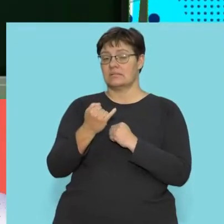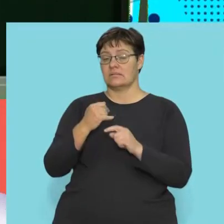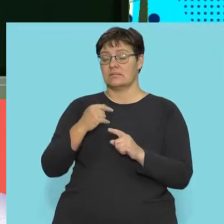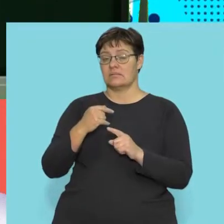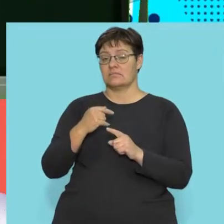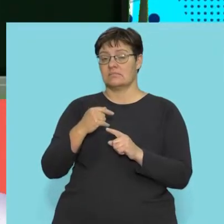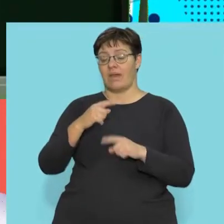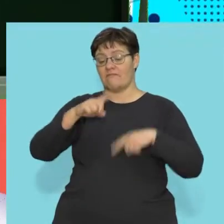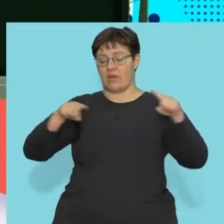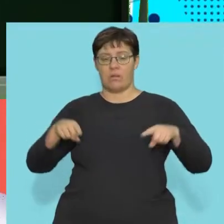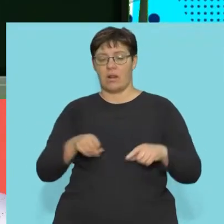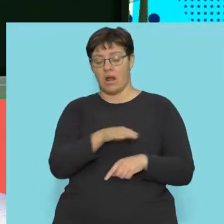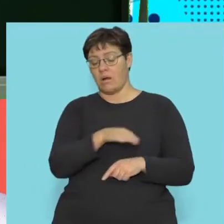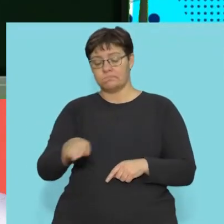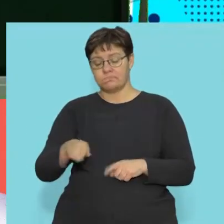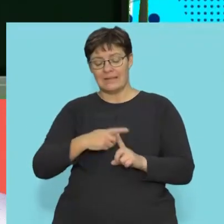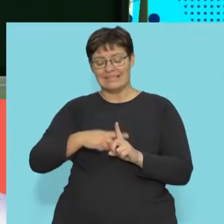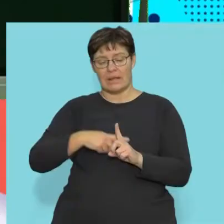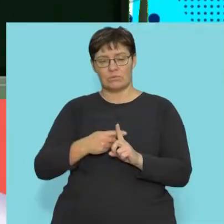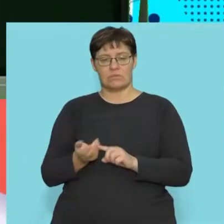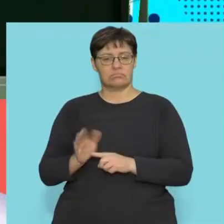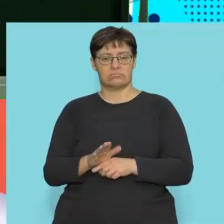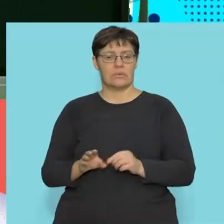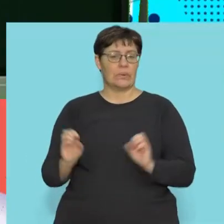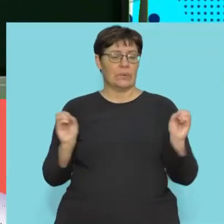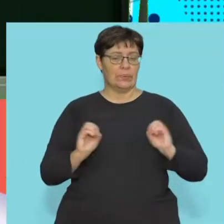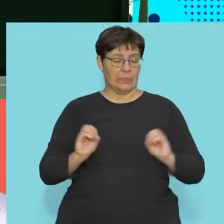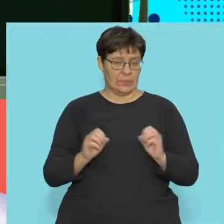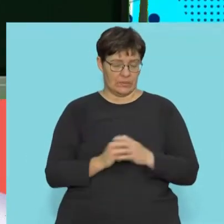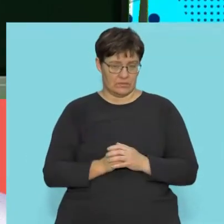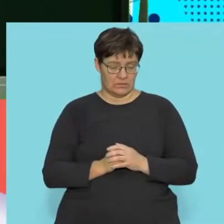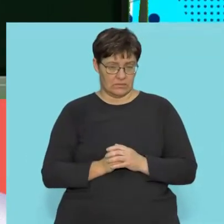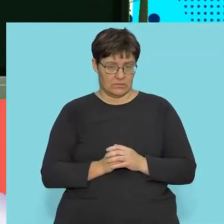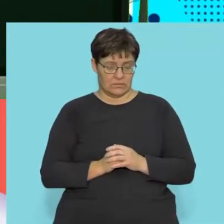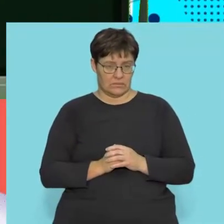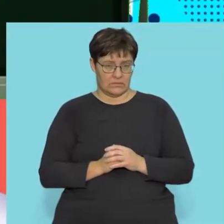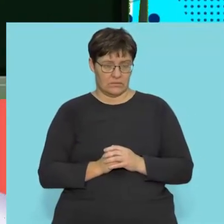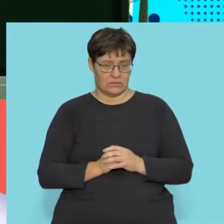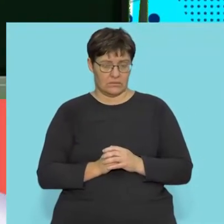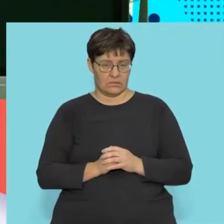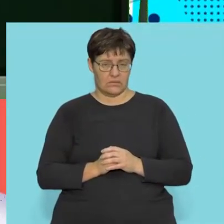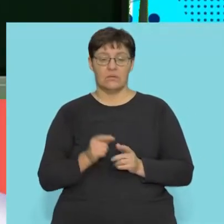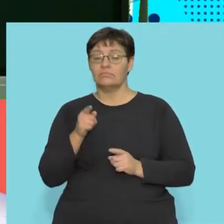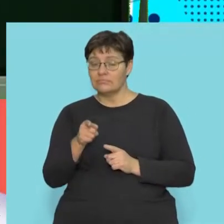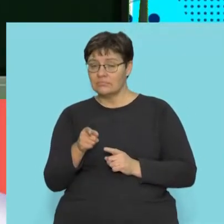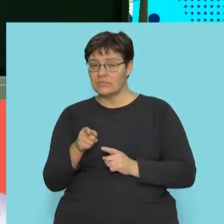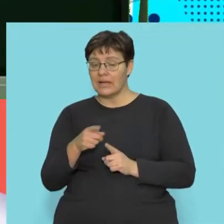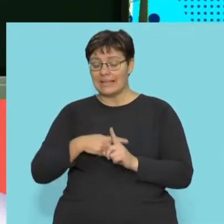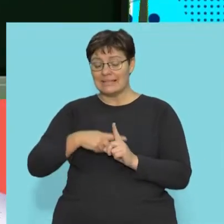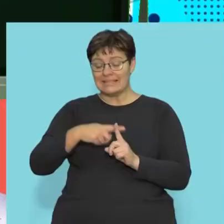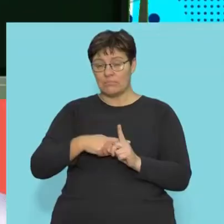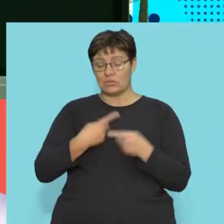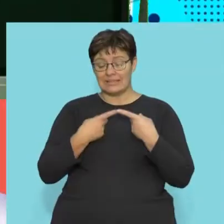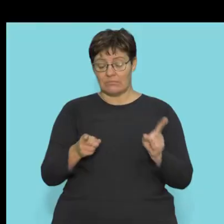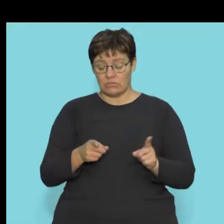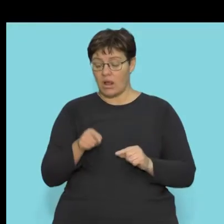variable? Meaning, which of those different test tubes or samples, in this case loaves of bread, were not